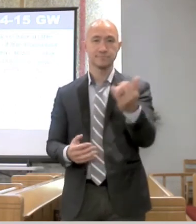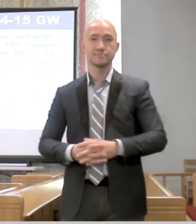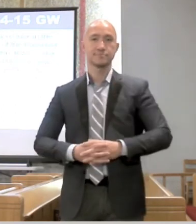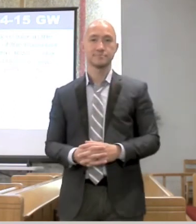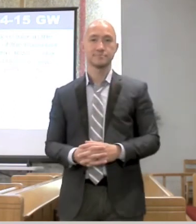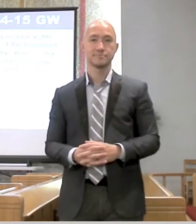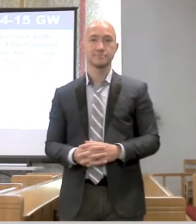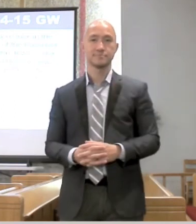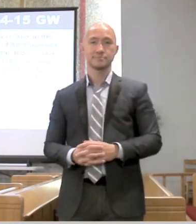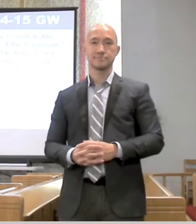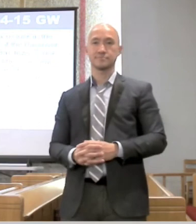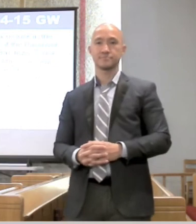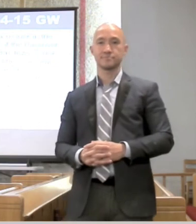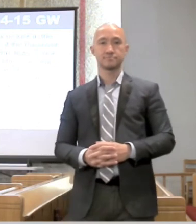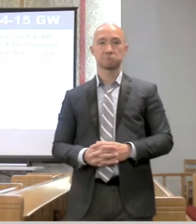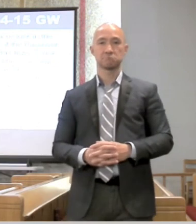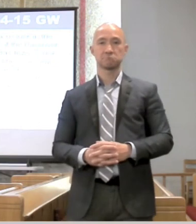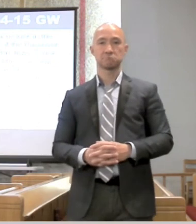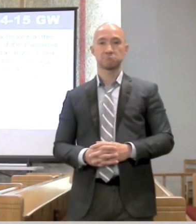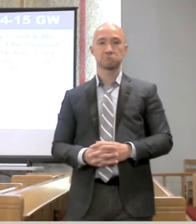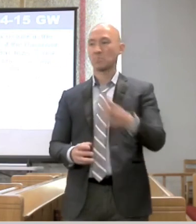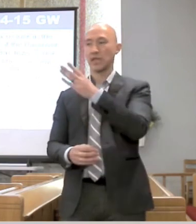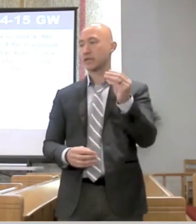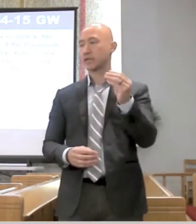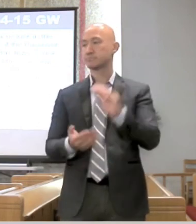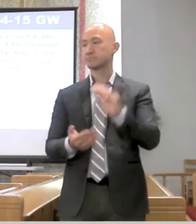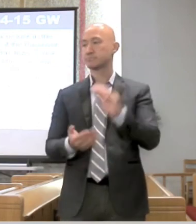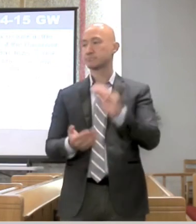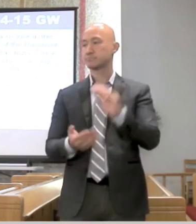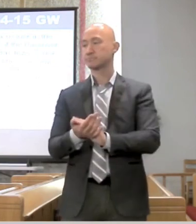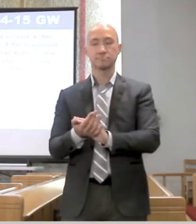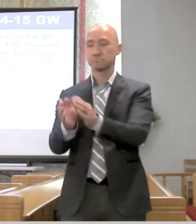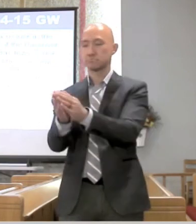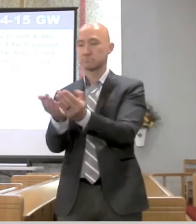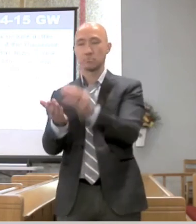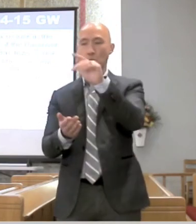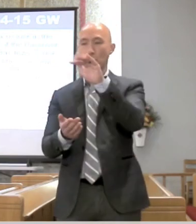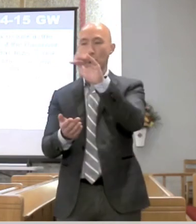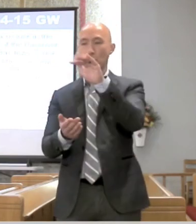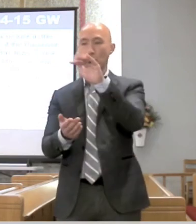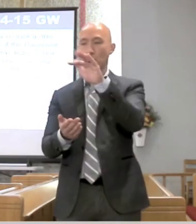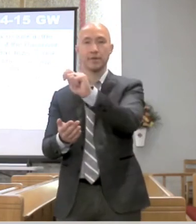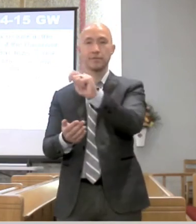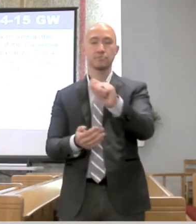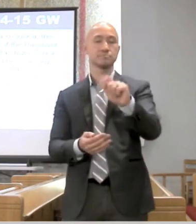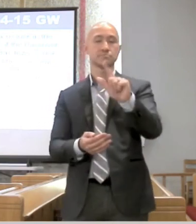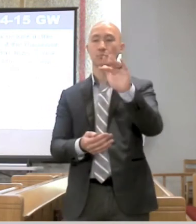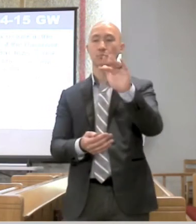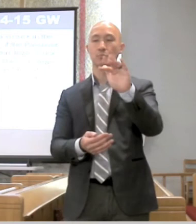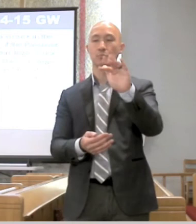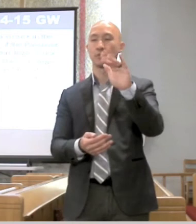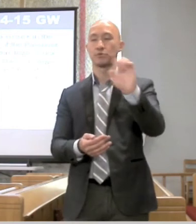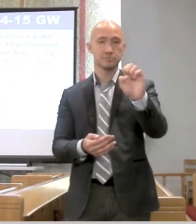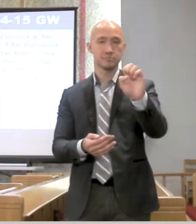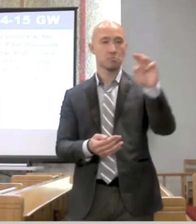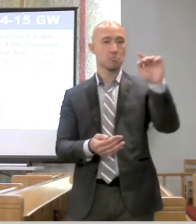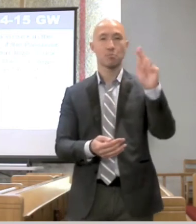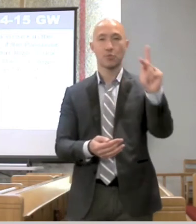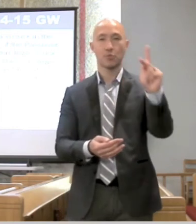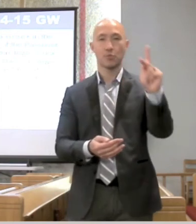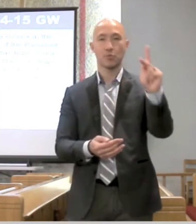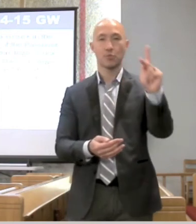the Gospels. All four of them tell in as much detail. So when you put the four of them together, you get an intrinsic